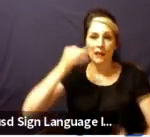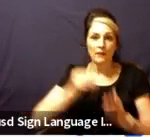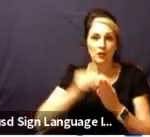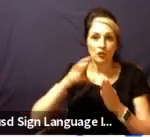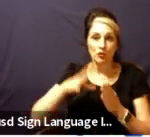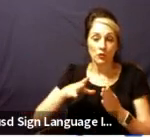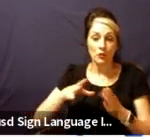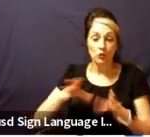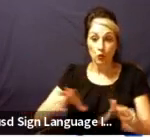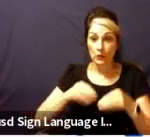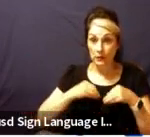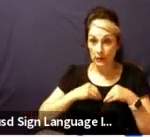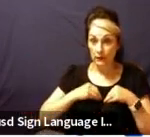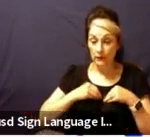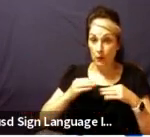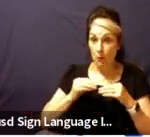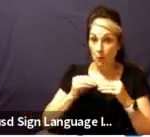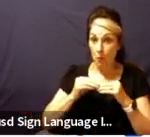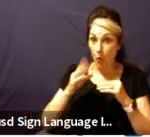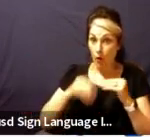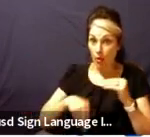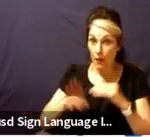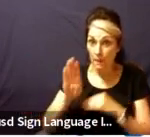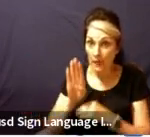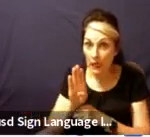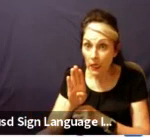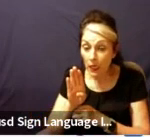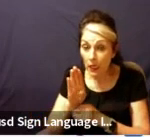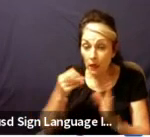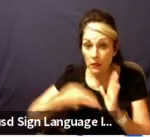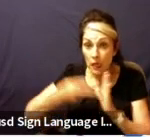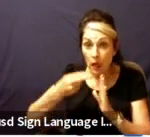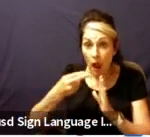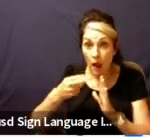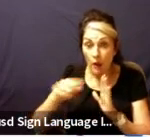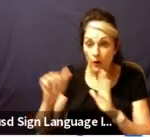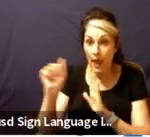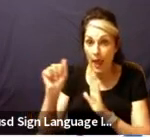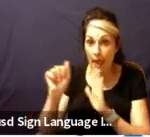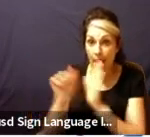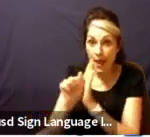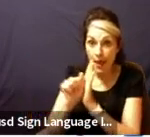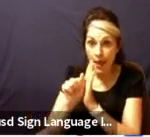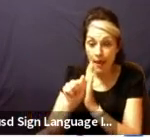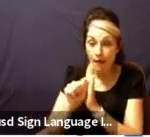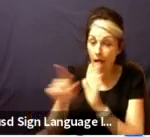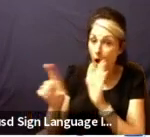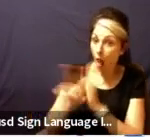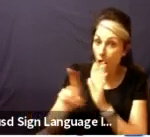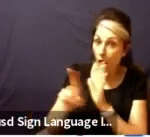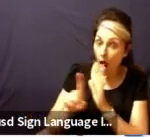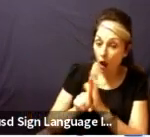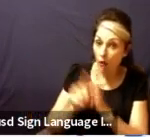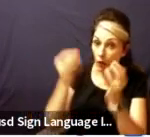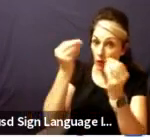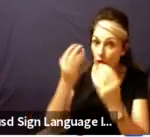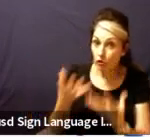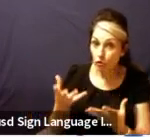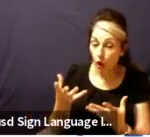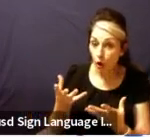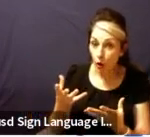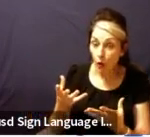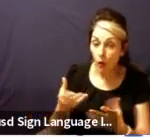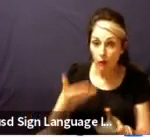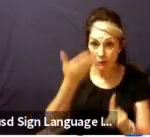receiving more than a B, we'll say an A, then you'll get an alert to let you know